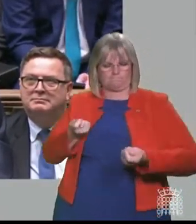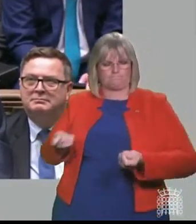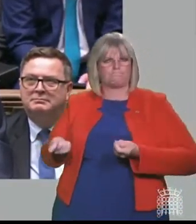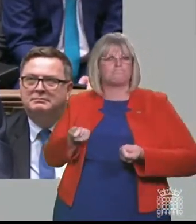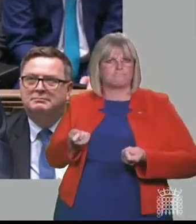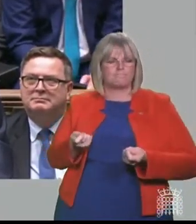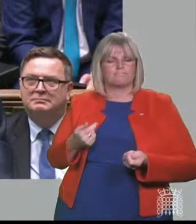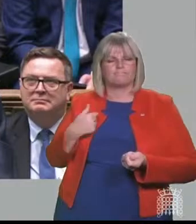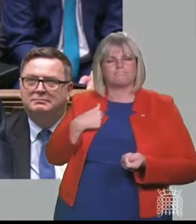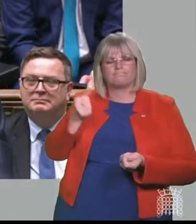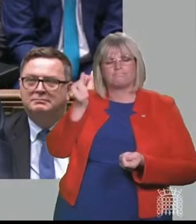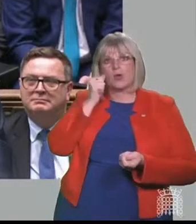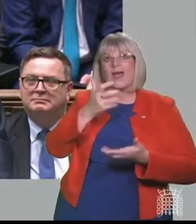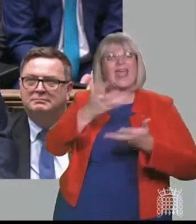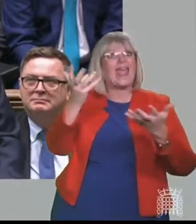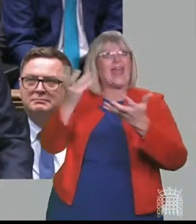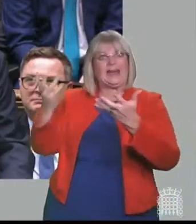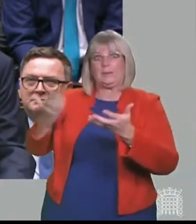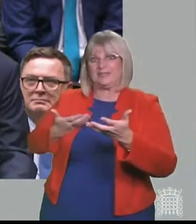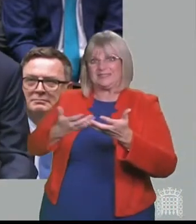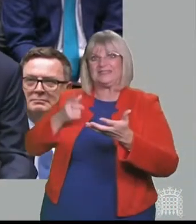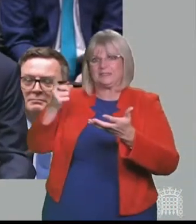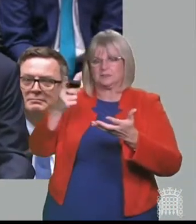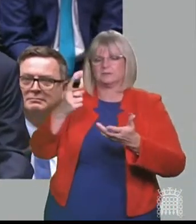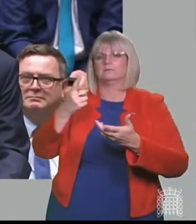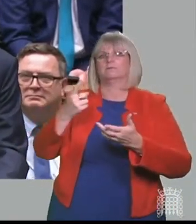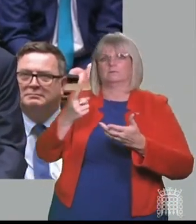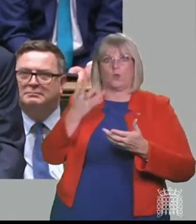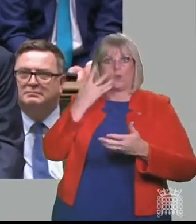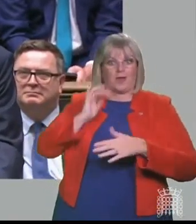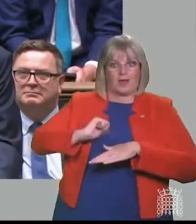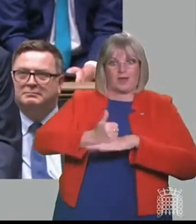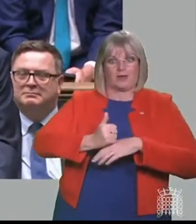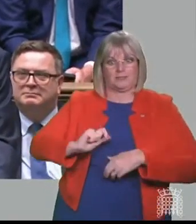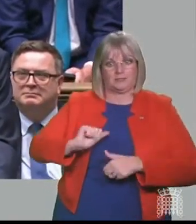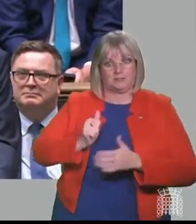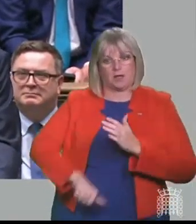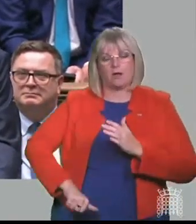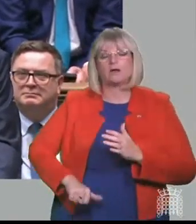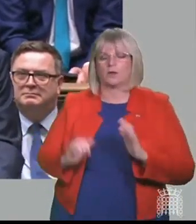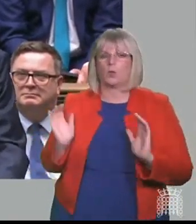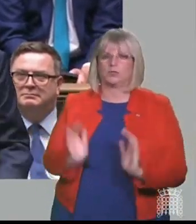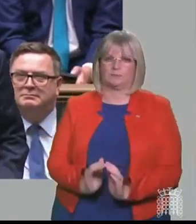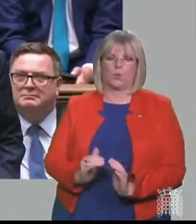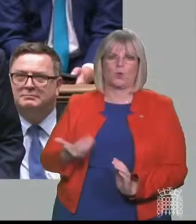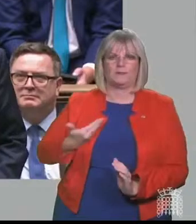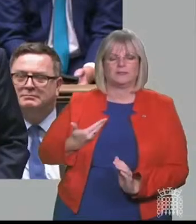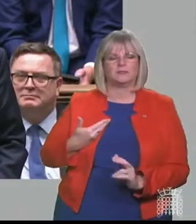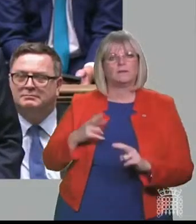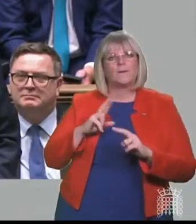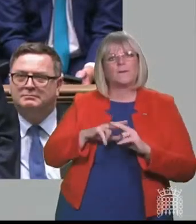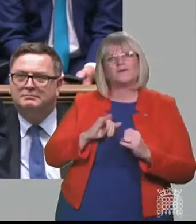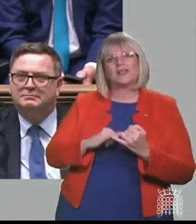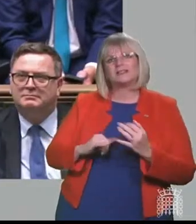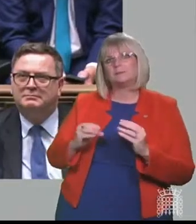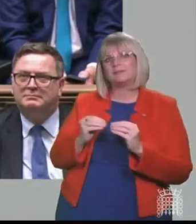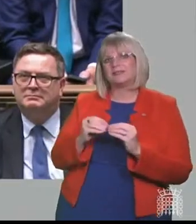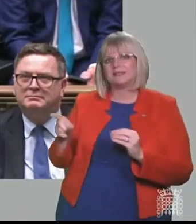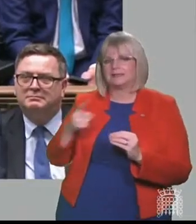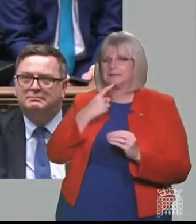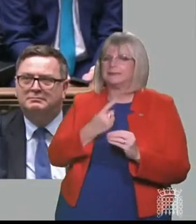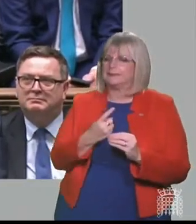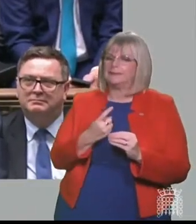business once. The Federation of Small Businesses say the biggest thing I could do to help their members is end the scourge of late